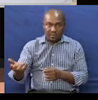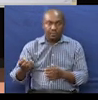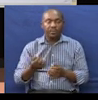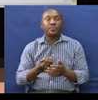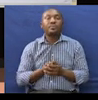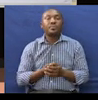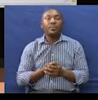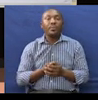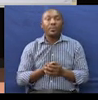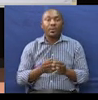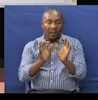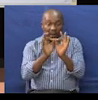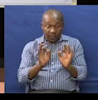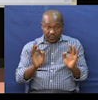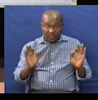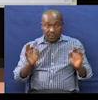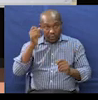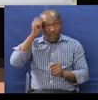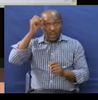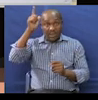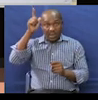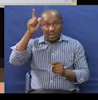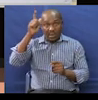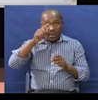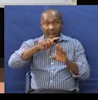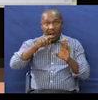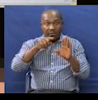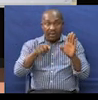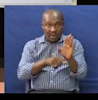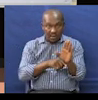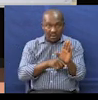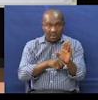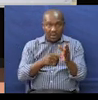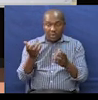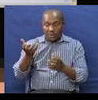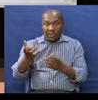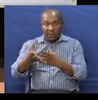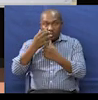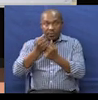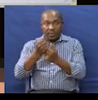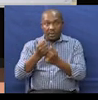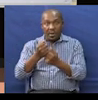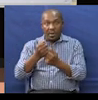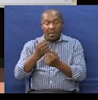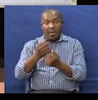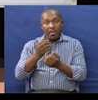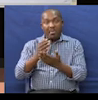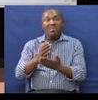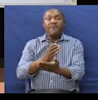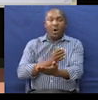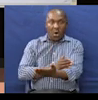socio-economic development that African societies had attained before colonialism, it is important for